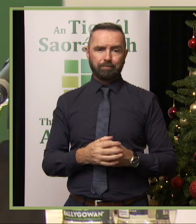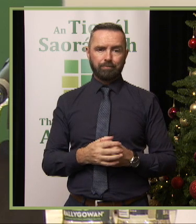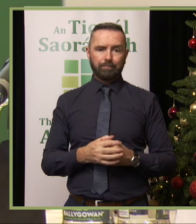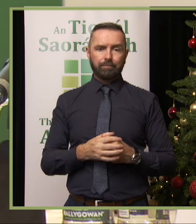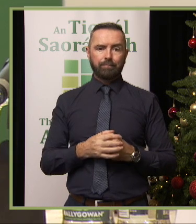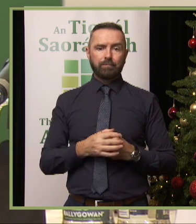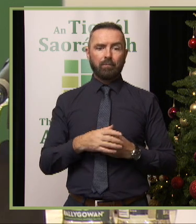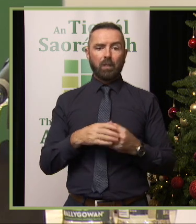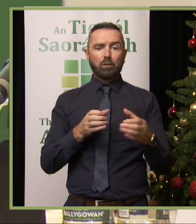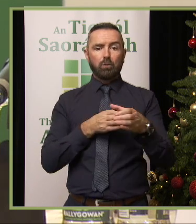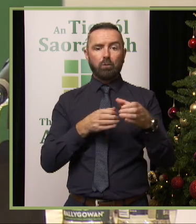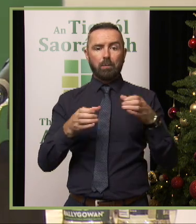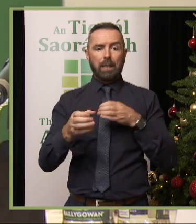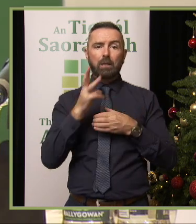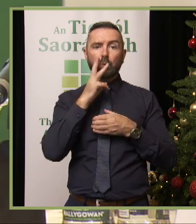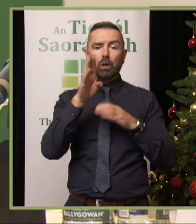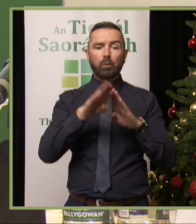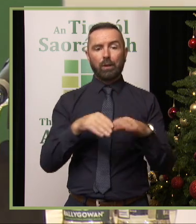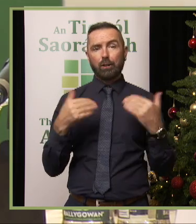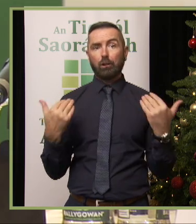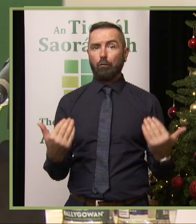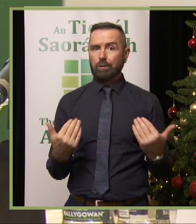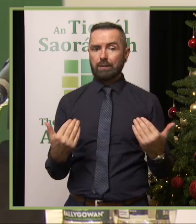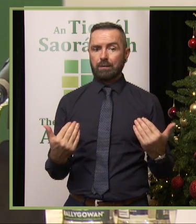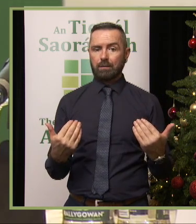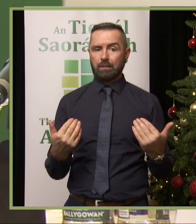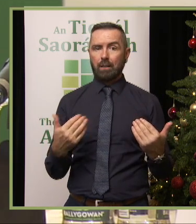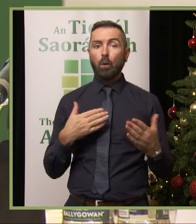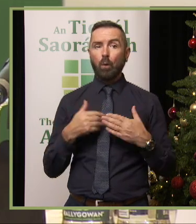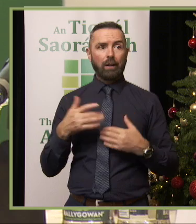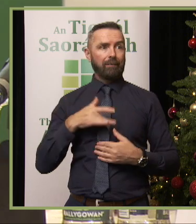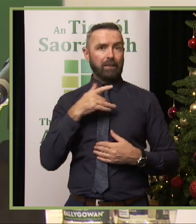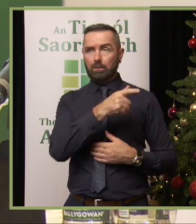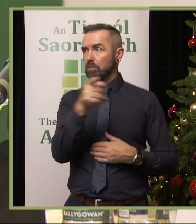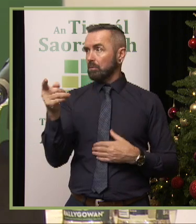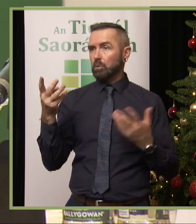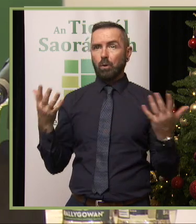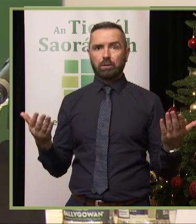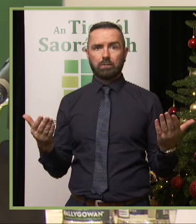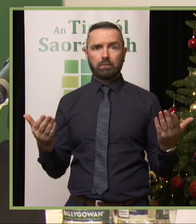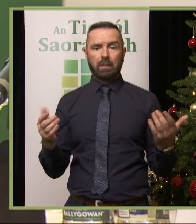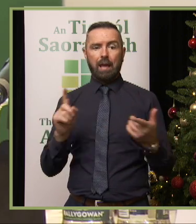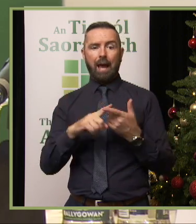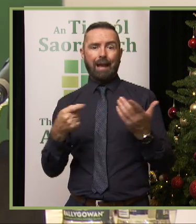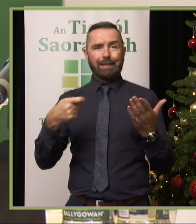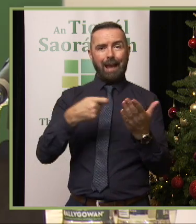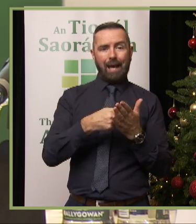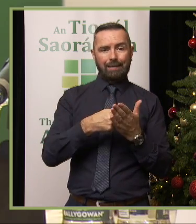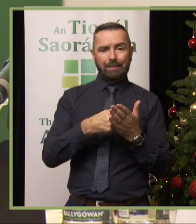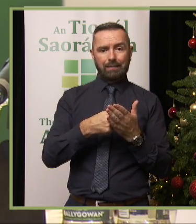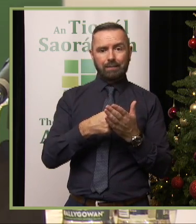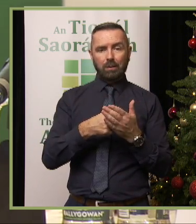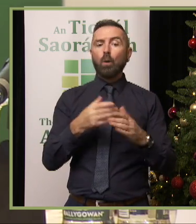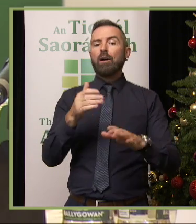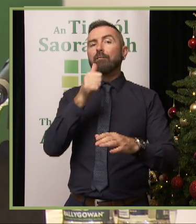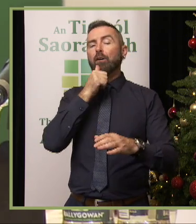to replace cheap with current, is what I'm hearing. And do we add in balance? Sorry, let's just